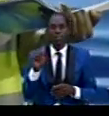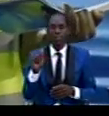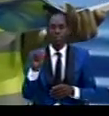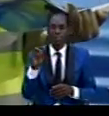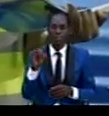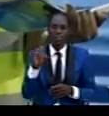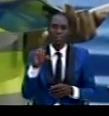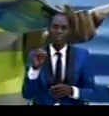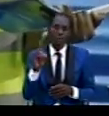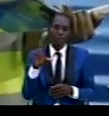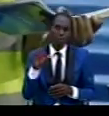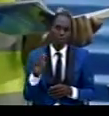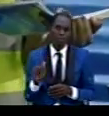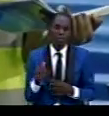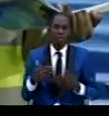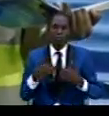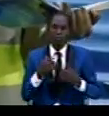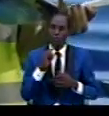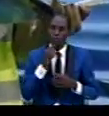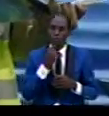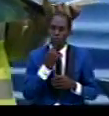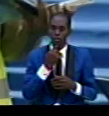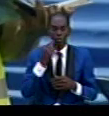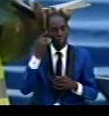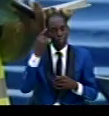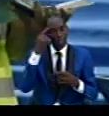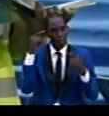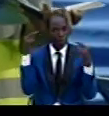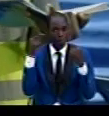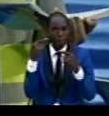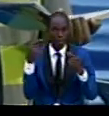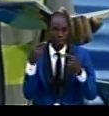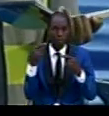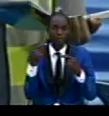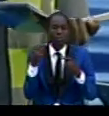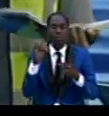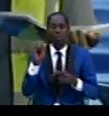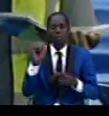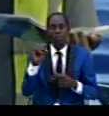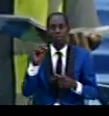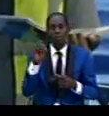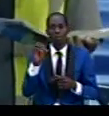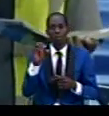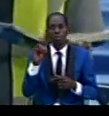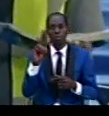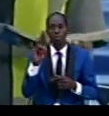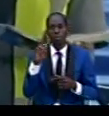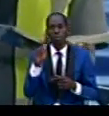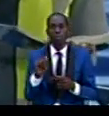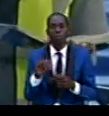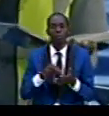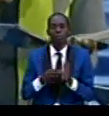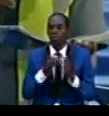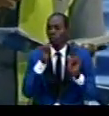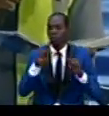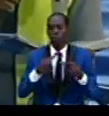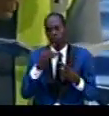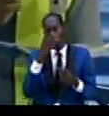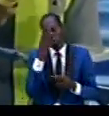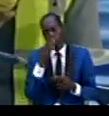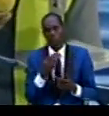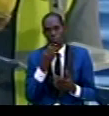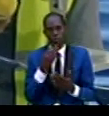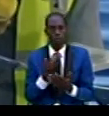been having severe headache and insomnia, that is, inability to sleep. She wants to testify to the goodness of